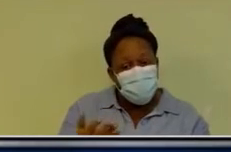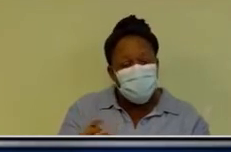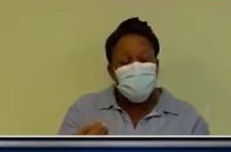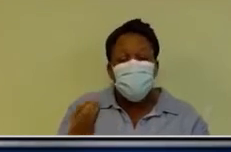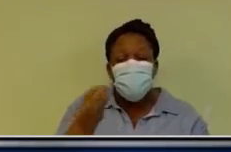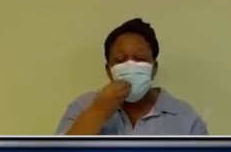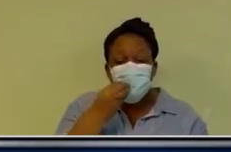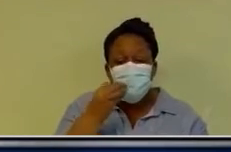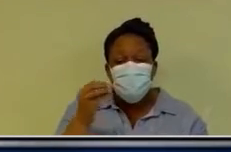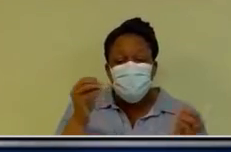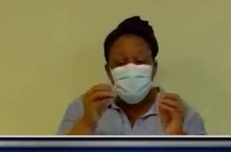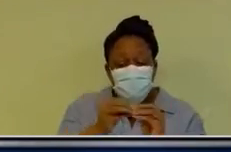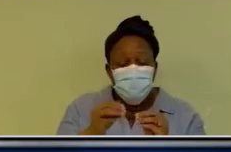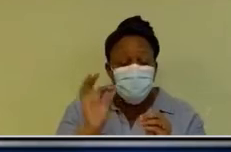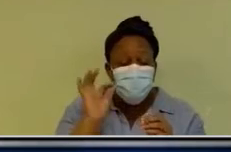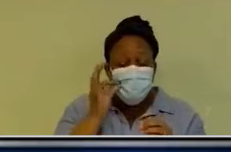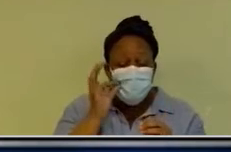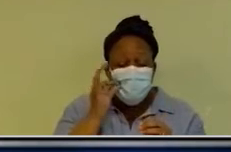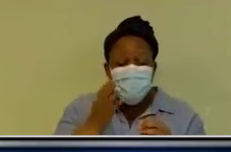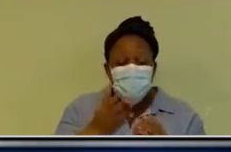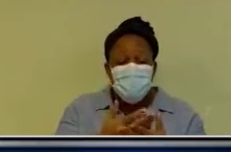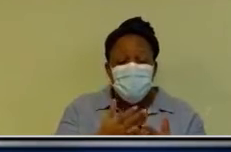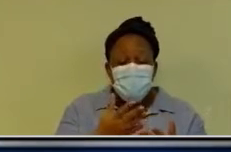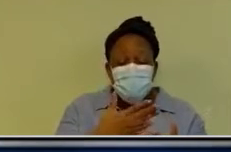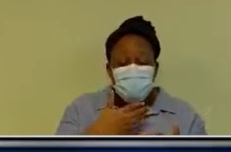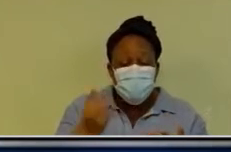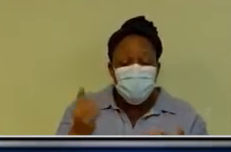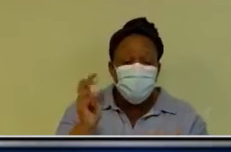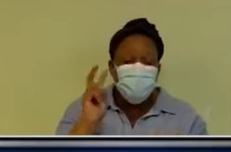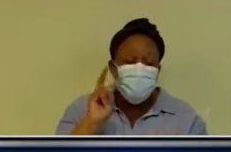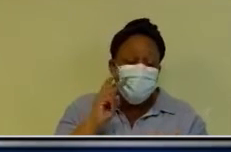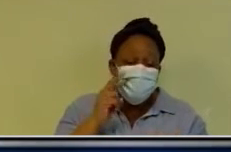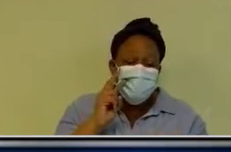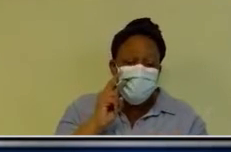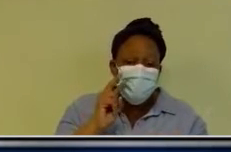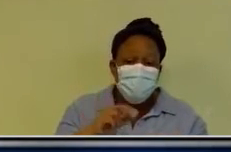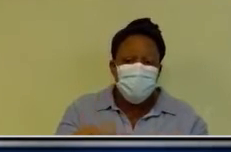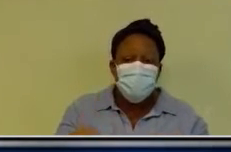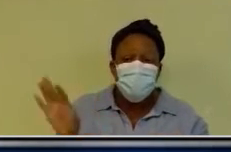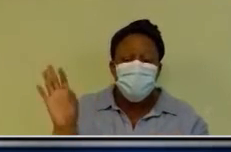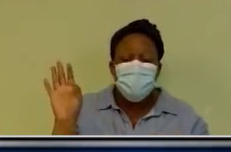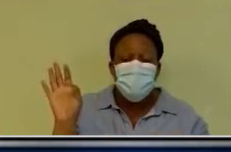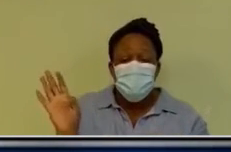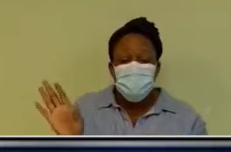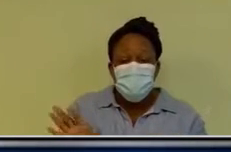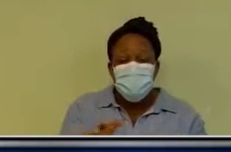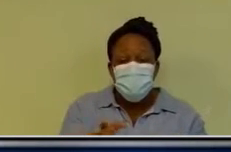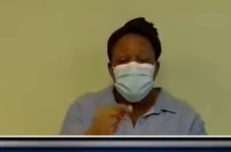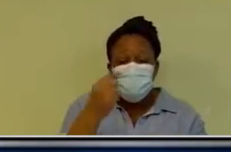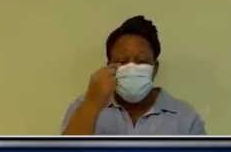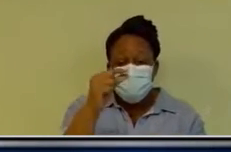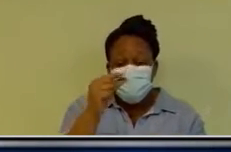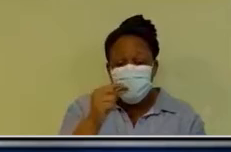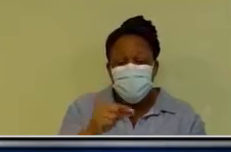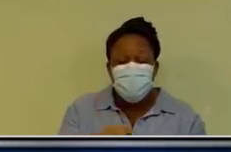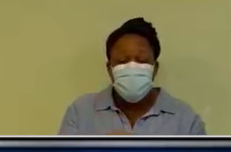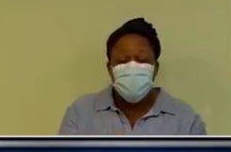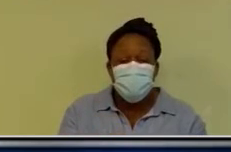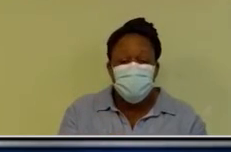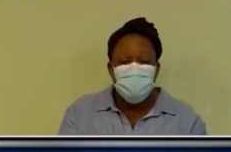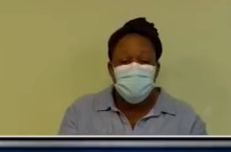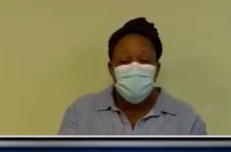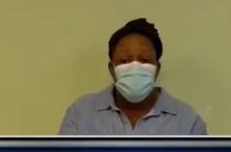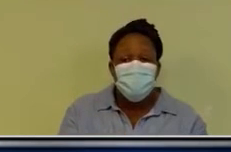more fruits, vegetables, and leafy greens. Fruits and vegetables contain high levels